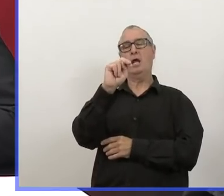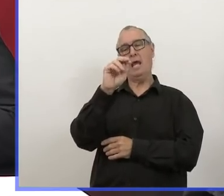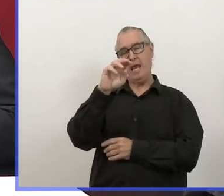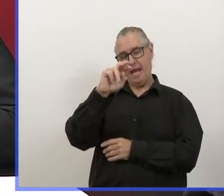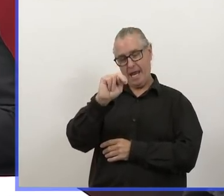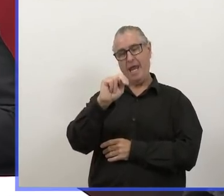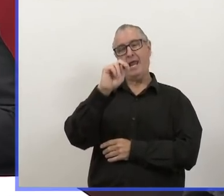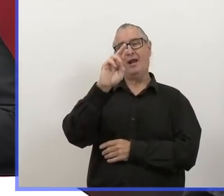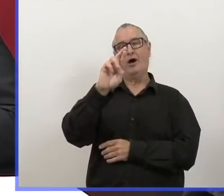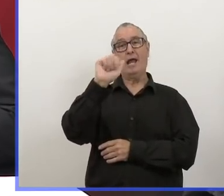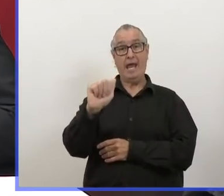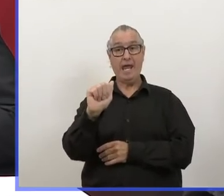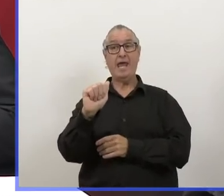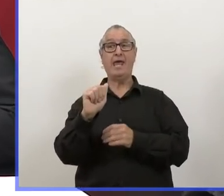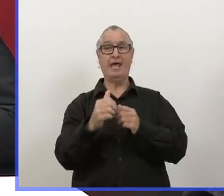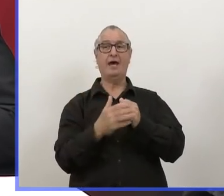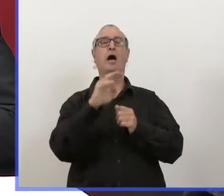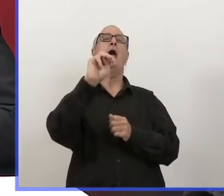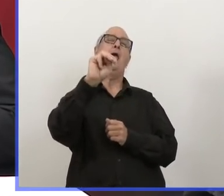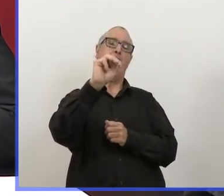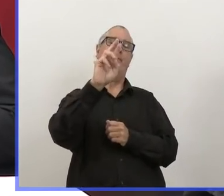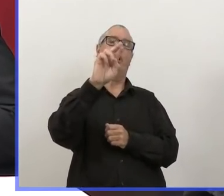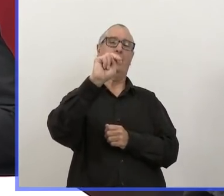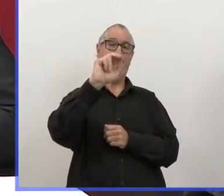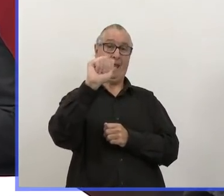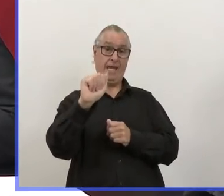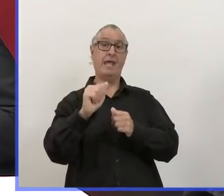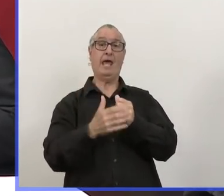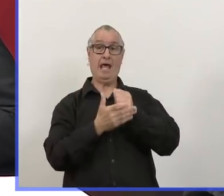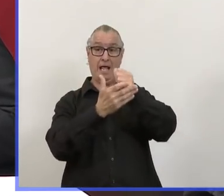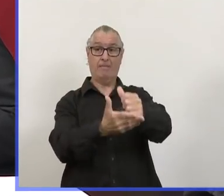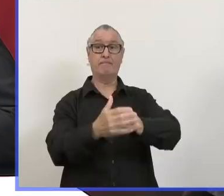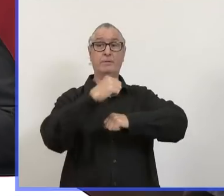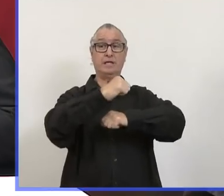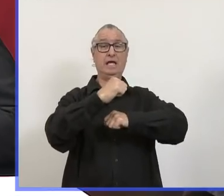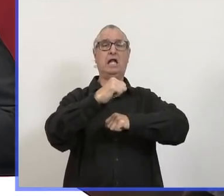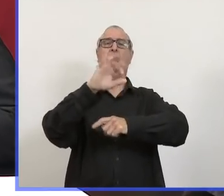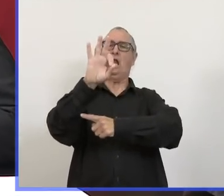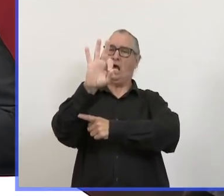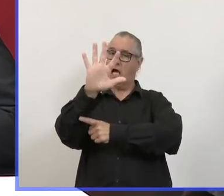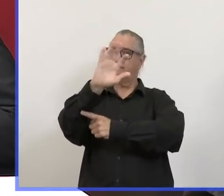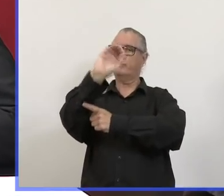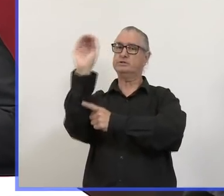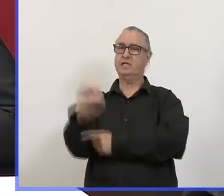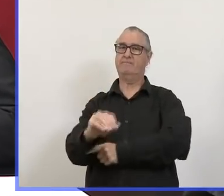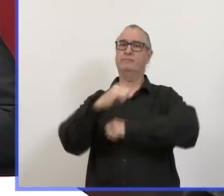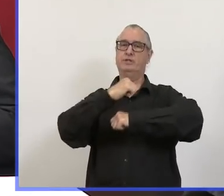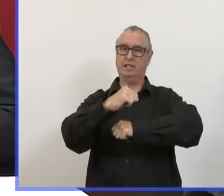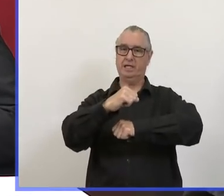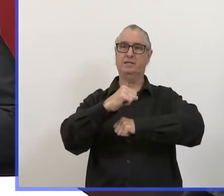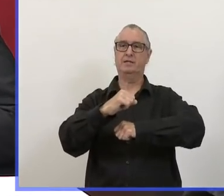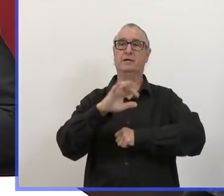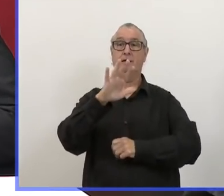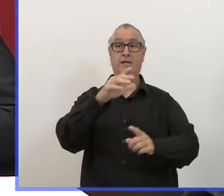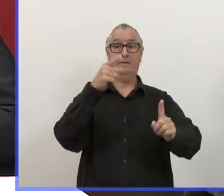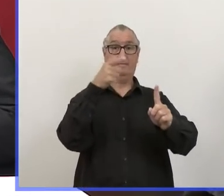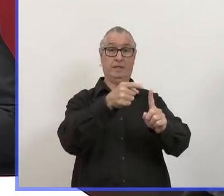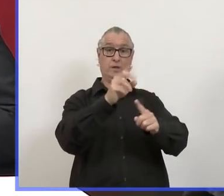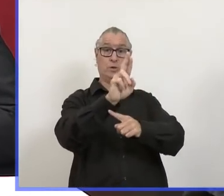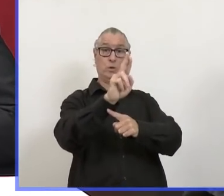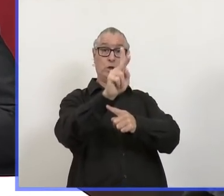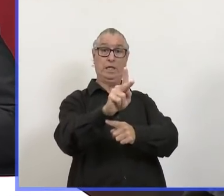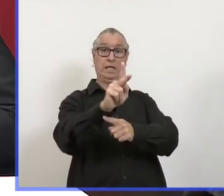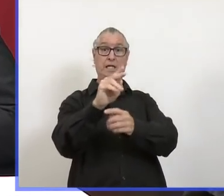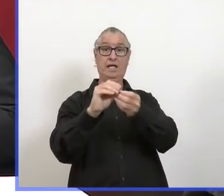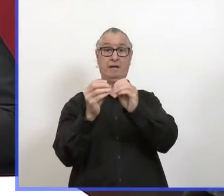and deaths with two doses against a wild strain. When we look at studies related to the UK variant, that number is very close to that,